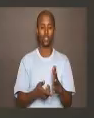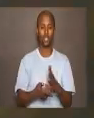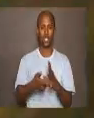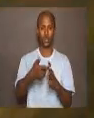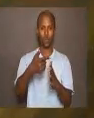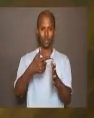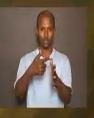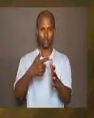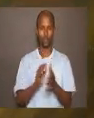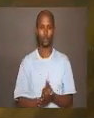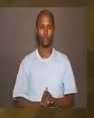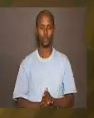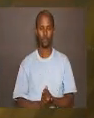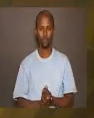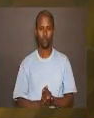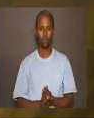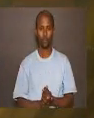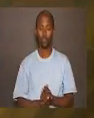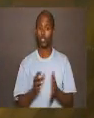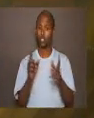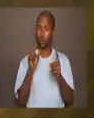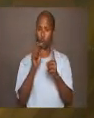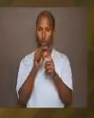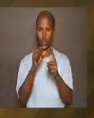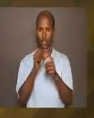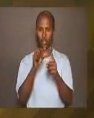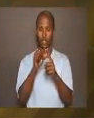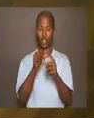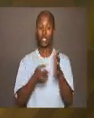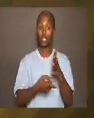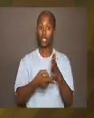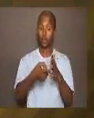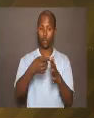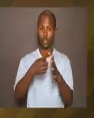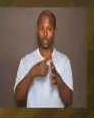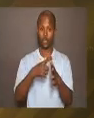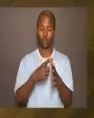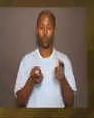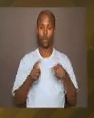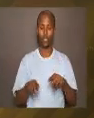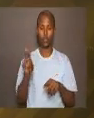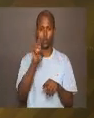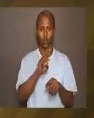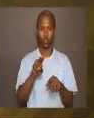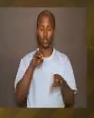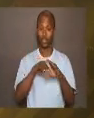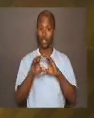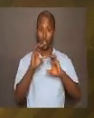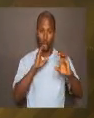sequences. The word sequence, when used in